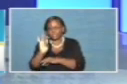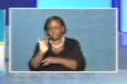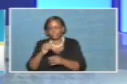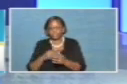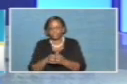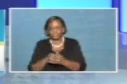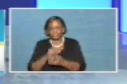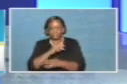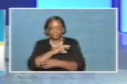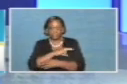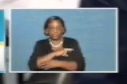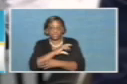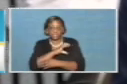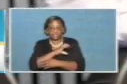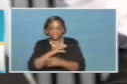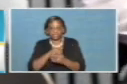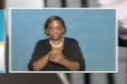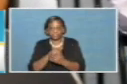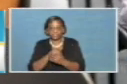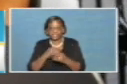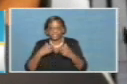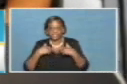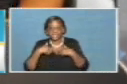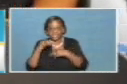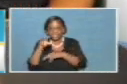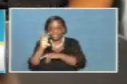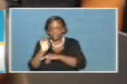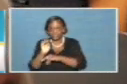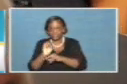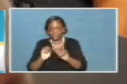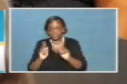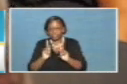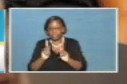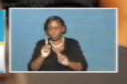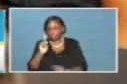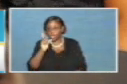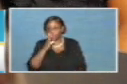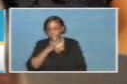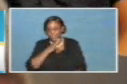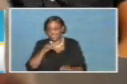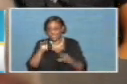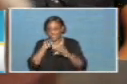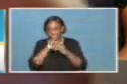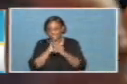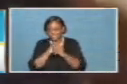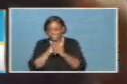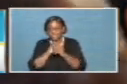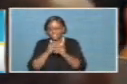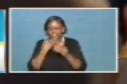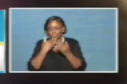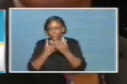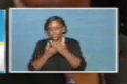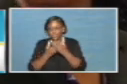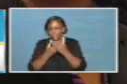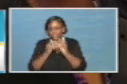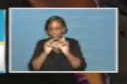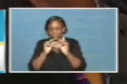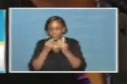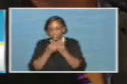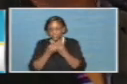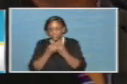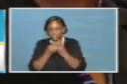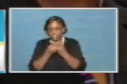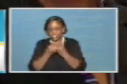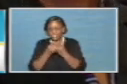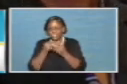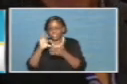Carey. The group of 30 participants, which includes one woman, is considered an elite group. They were selected from 300